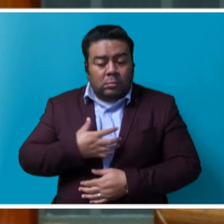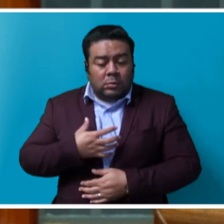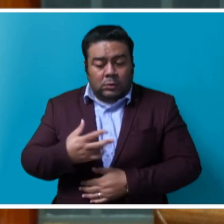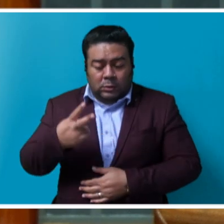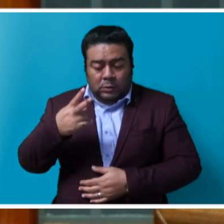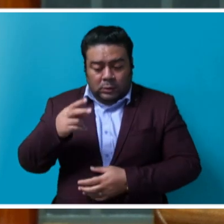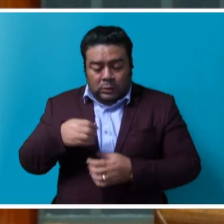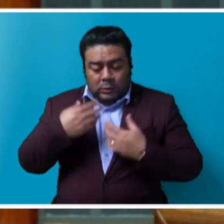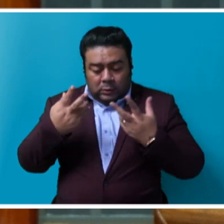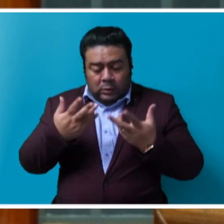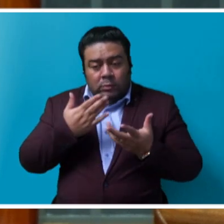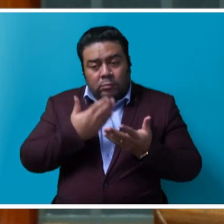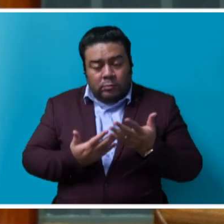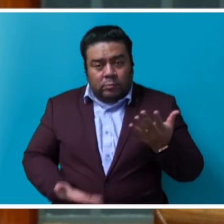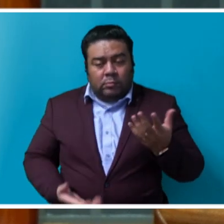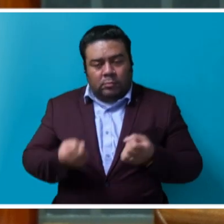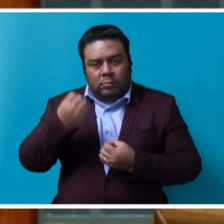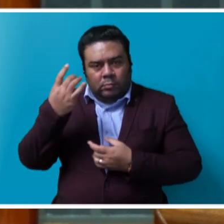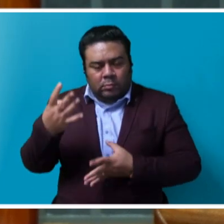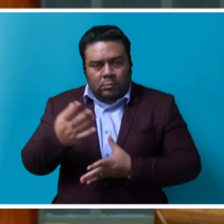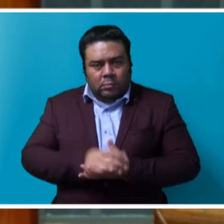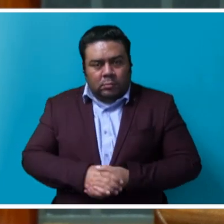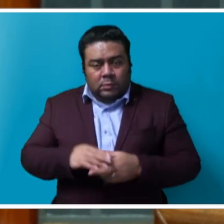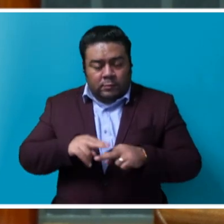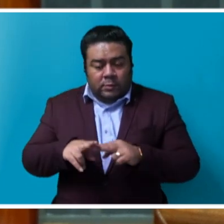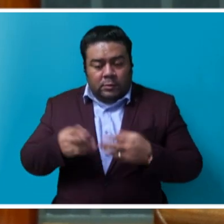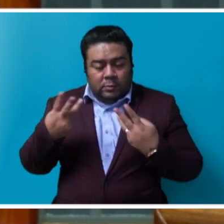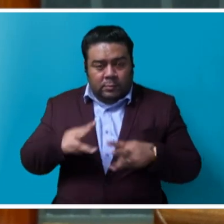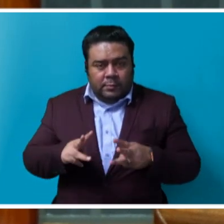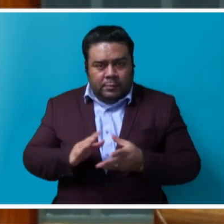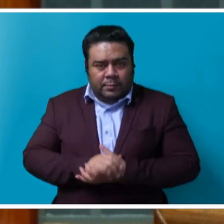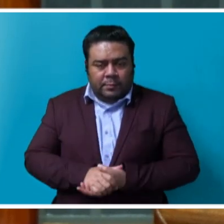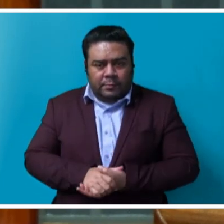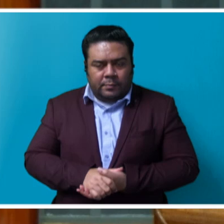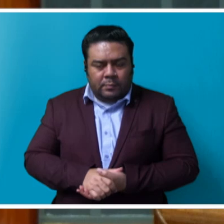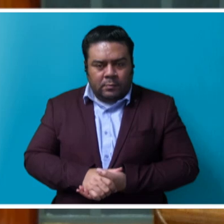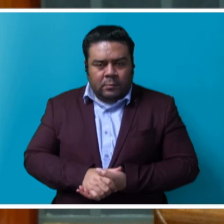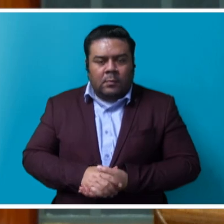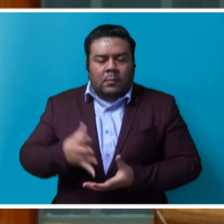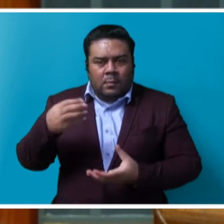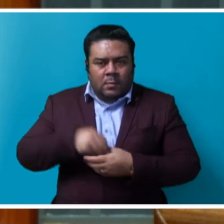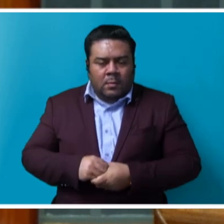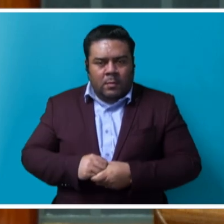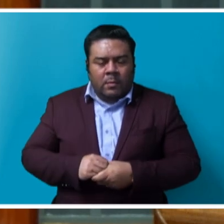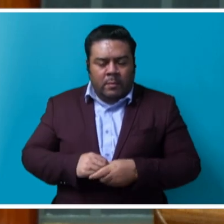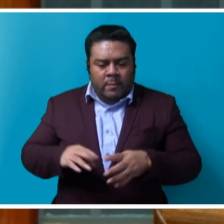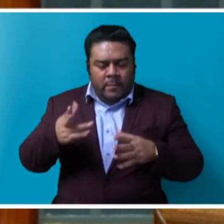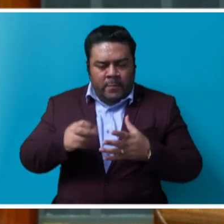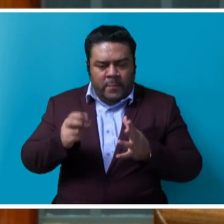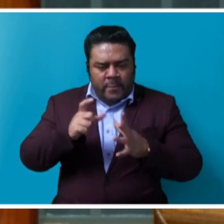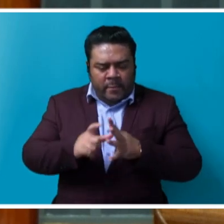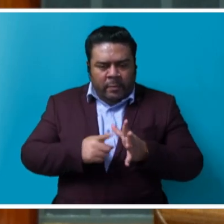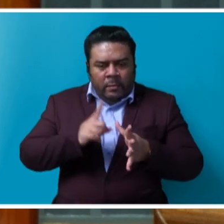April 2025. Fiji Airways responded promptly and engaged its station managers in Dallas and